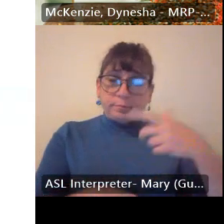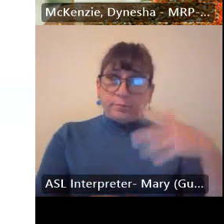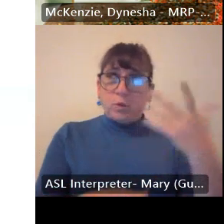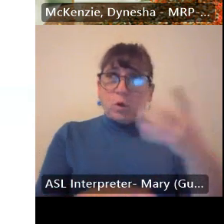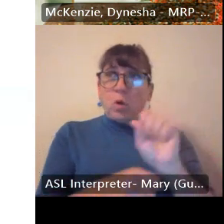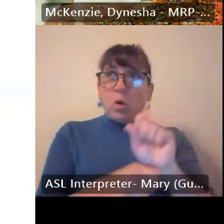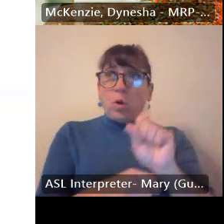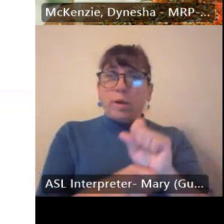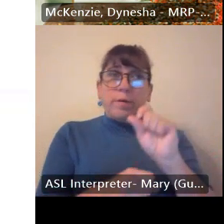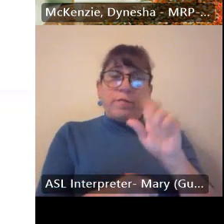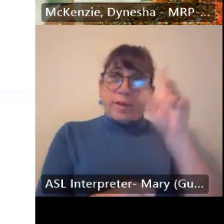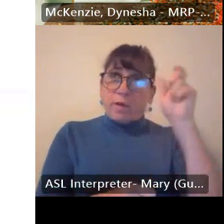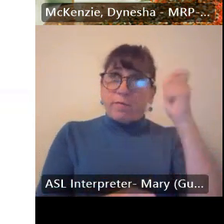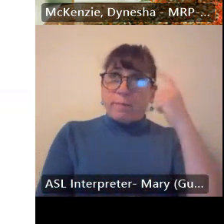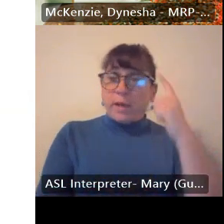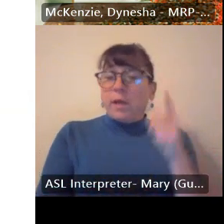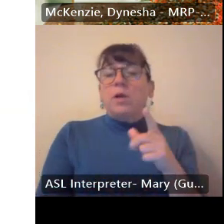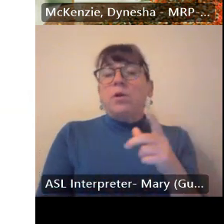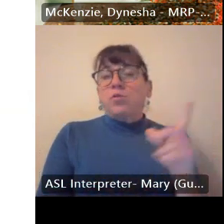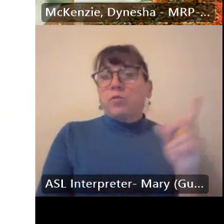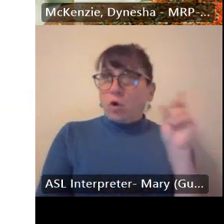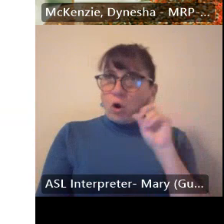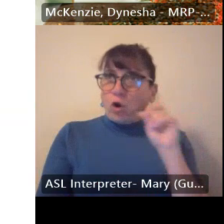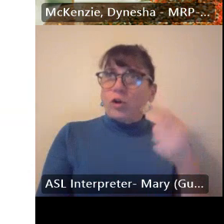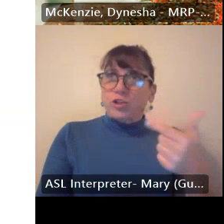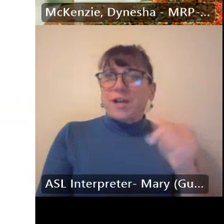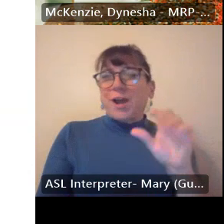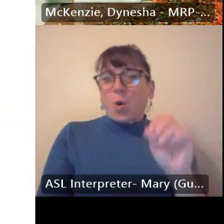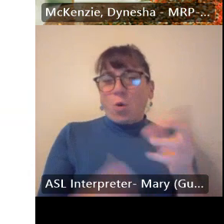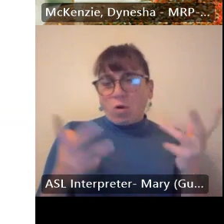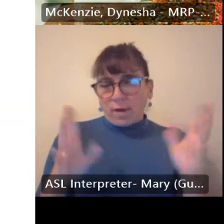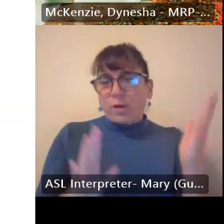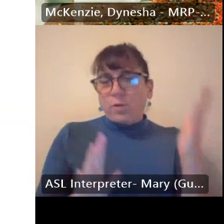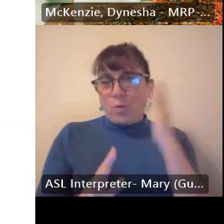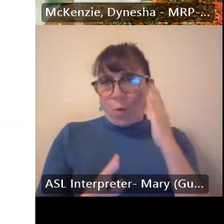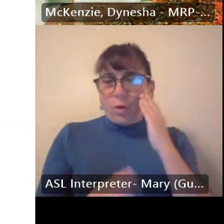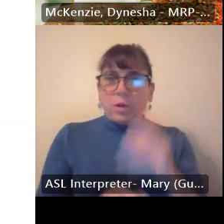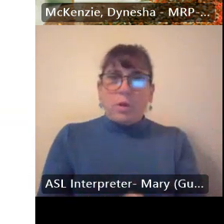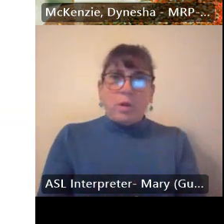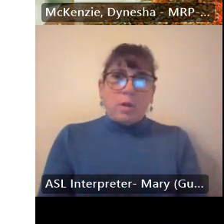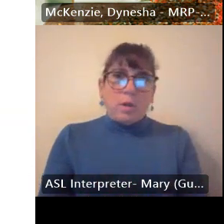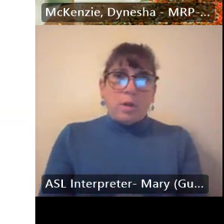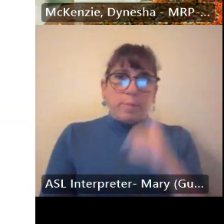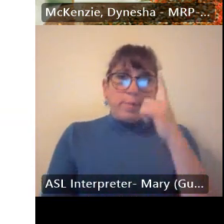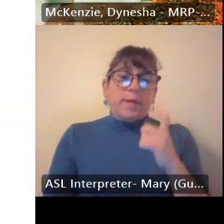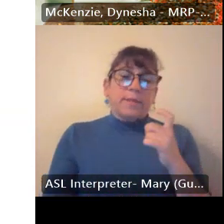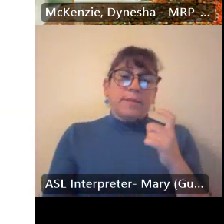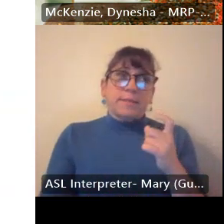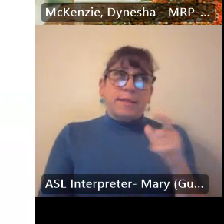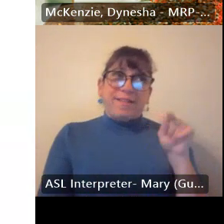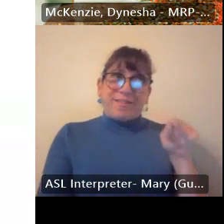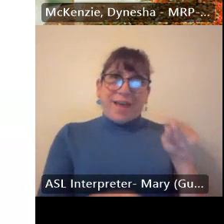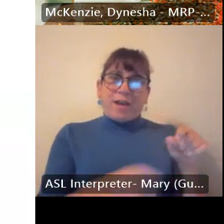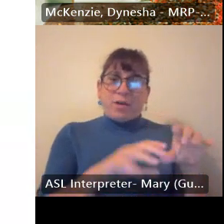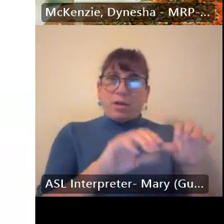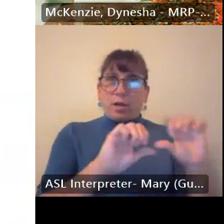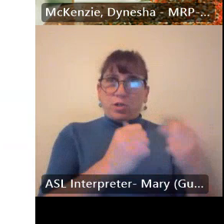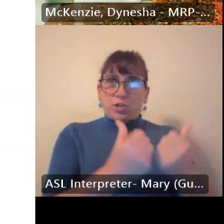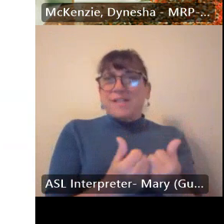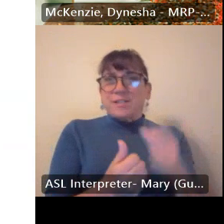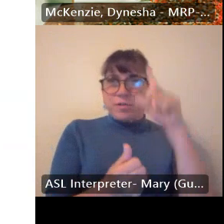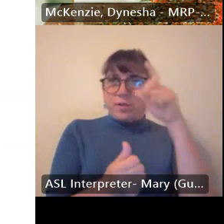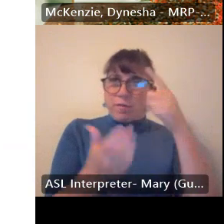working in the federal government, you have heard about GAO already, because they are one of the government's auditors.